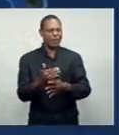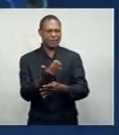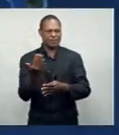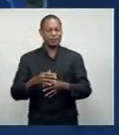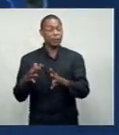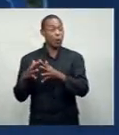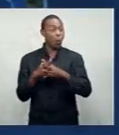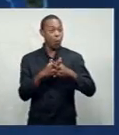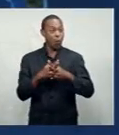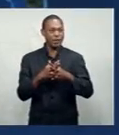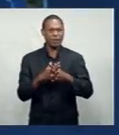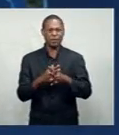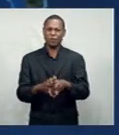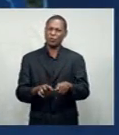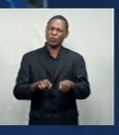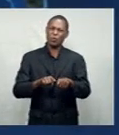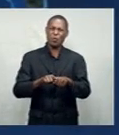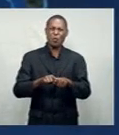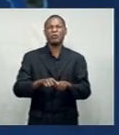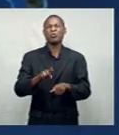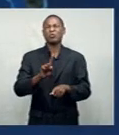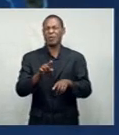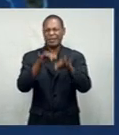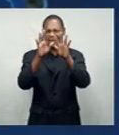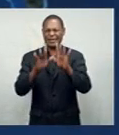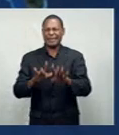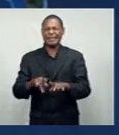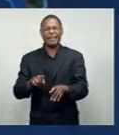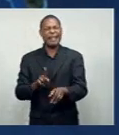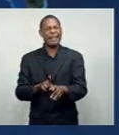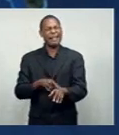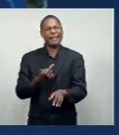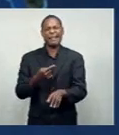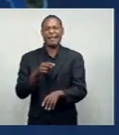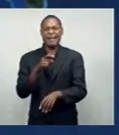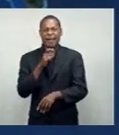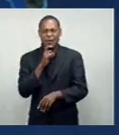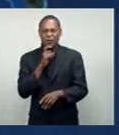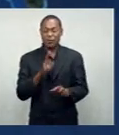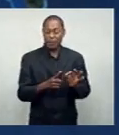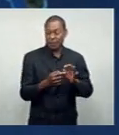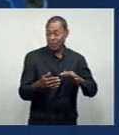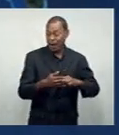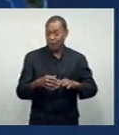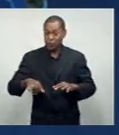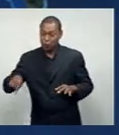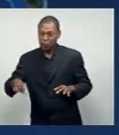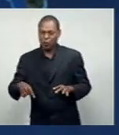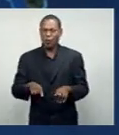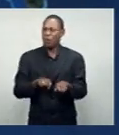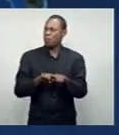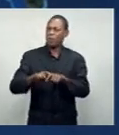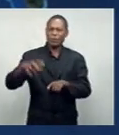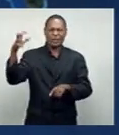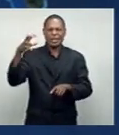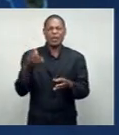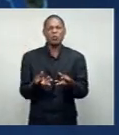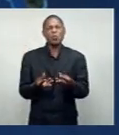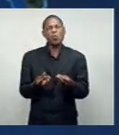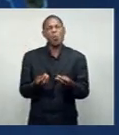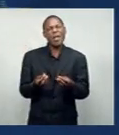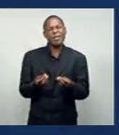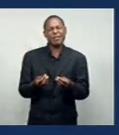the west, mostly humid with few scattered showers later afternoon. Eastwards from Pacific Harbour to Suva, mostly sunny and humid conditions